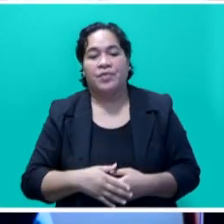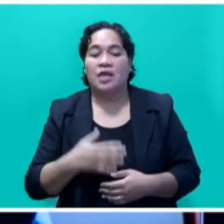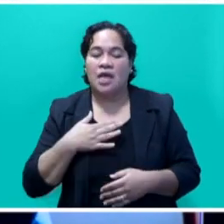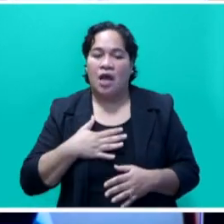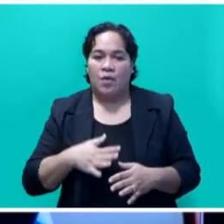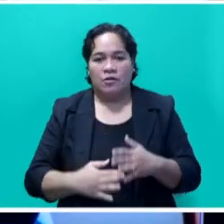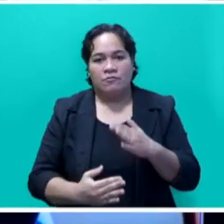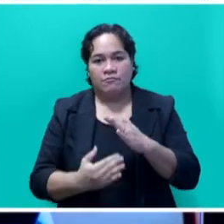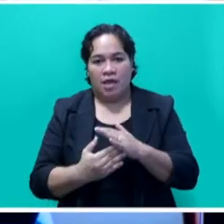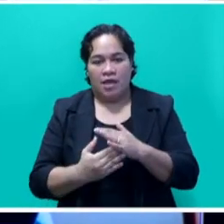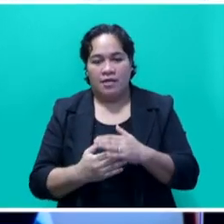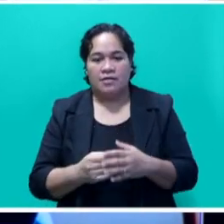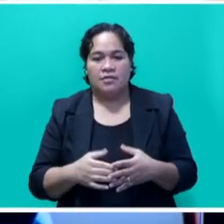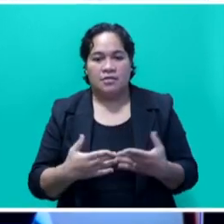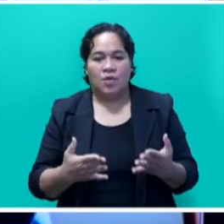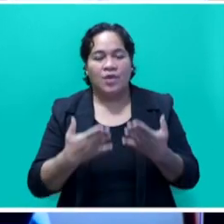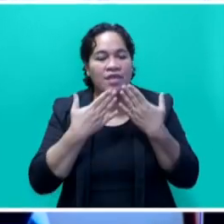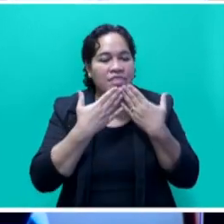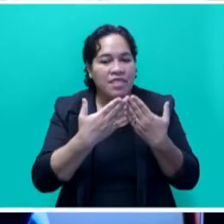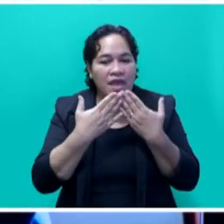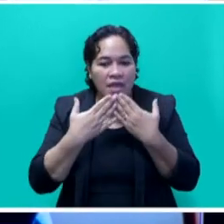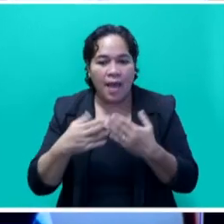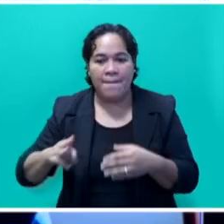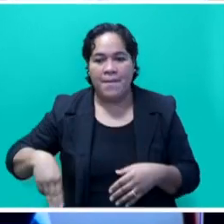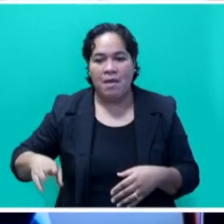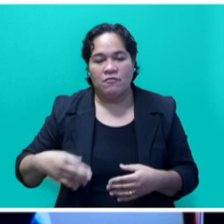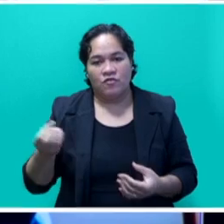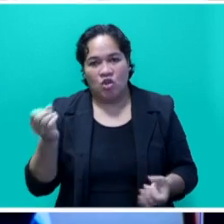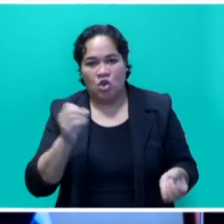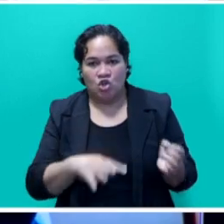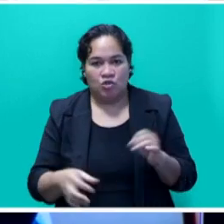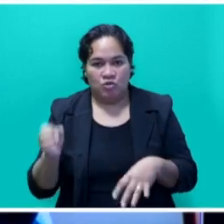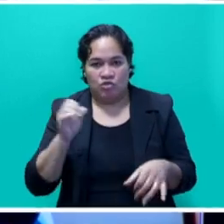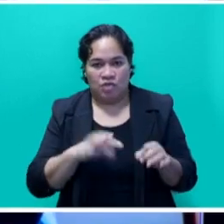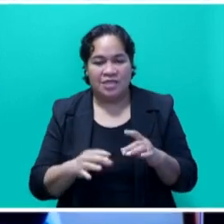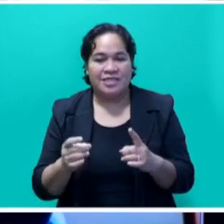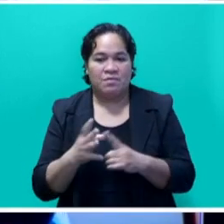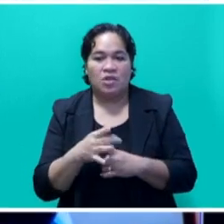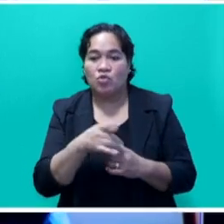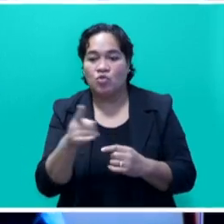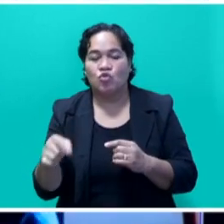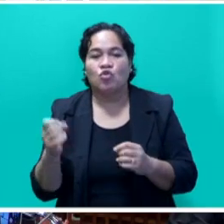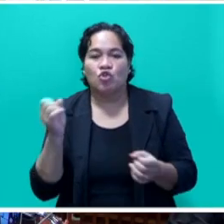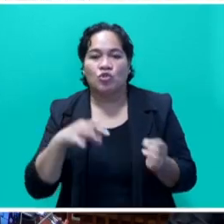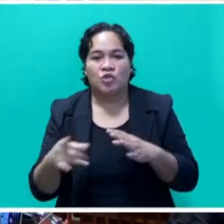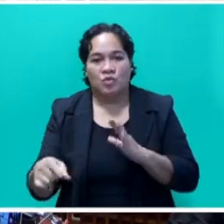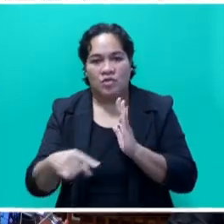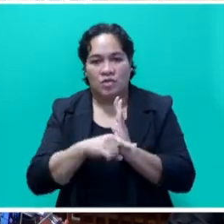now. And I'd like to thank all the members for their contribution, in particular those who contributed positively. Thank you very much.